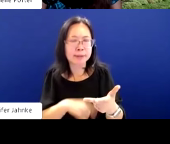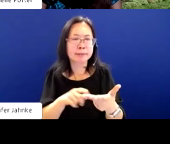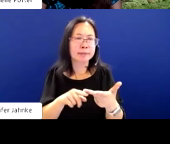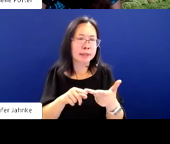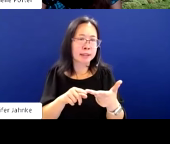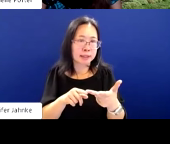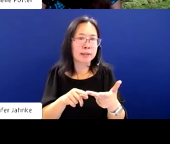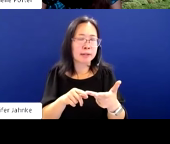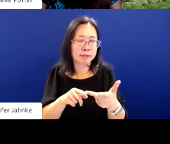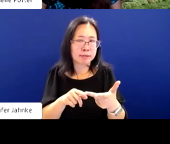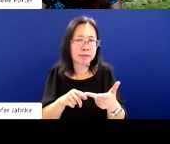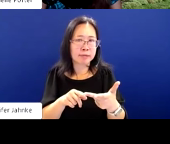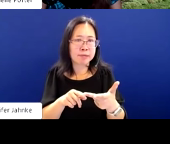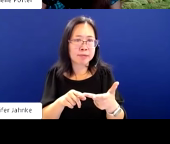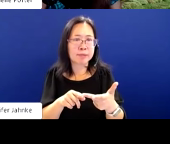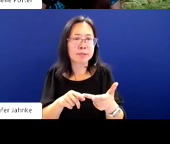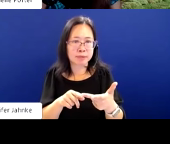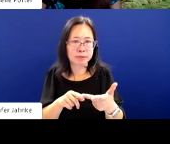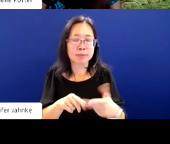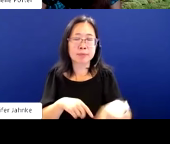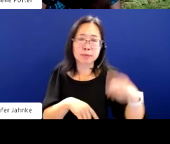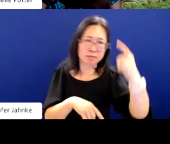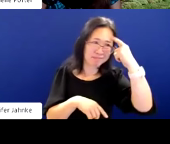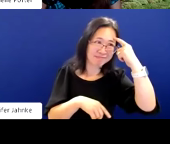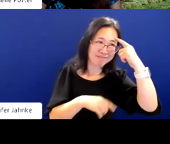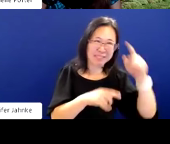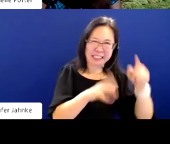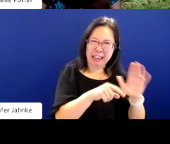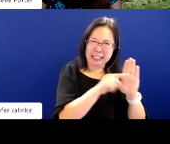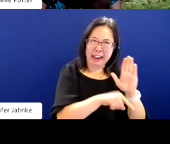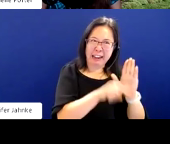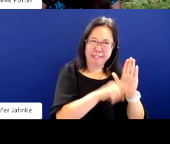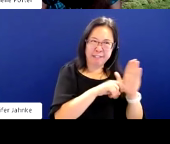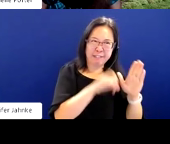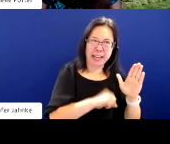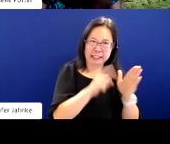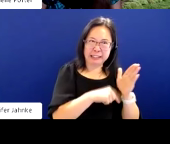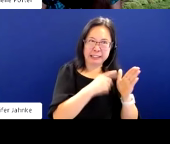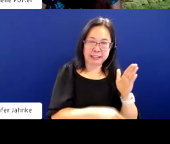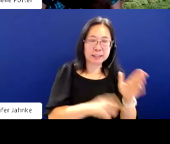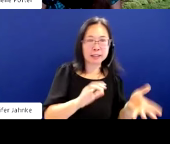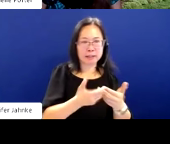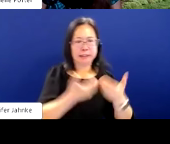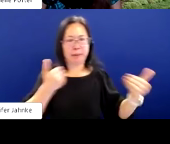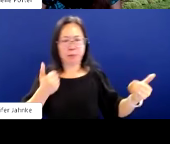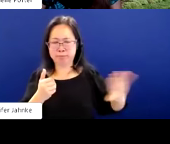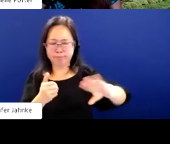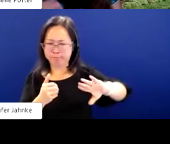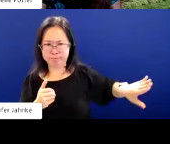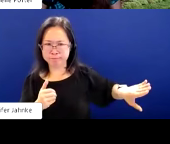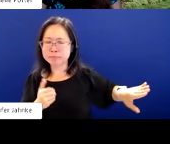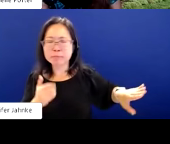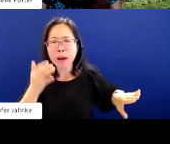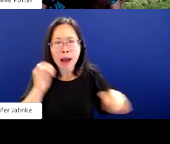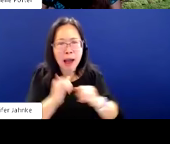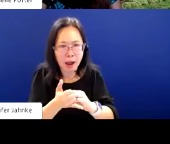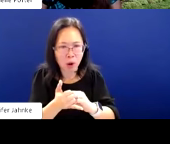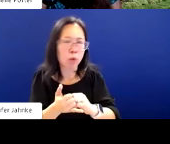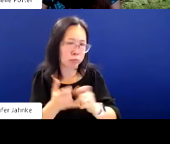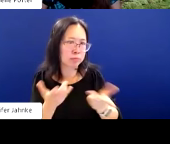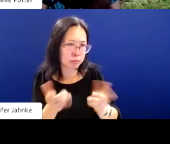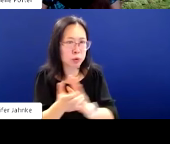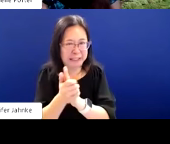developed here, which was separating yourself from unwanted ageist thoughts. So we know that, as I said, there's lots